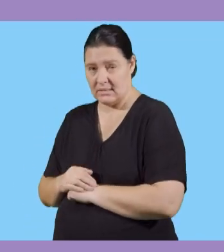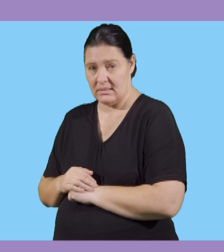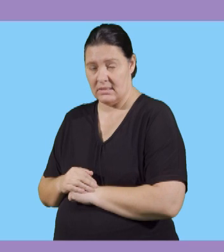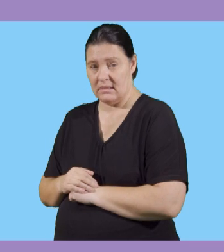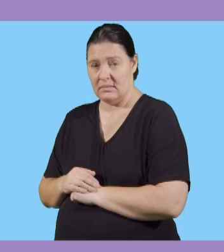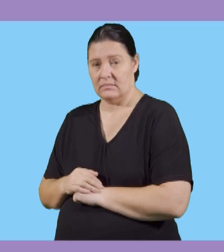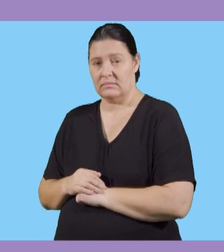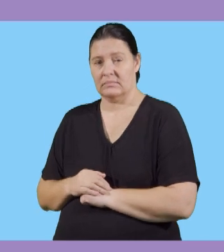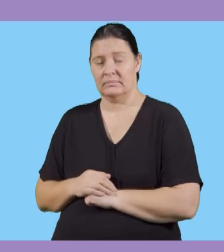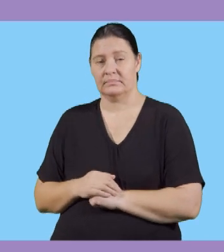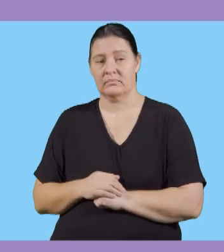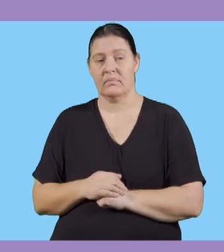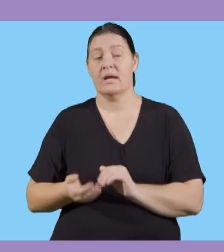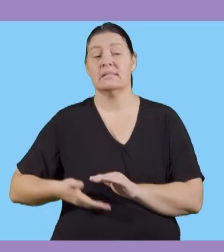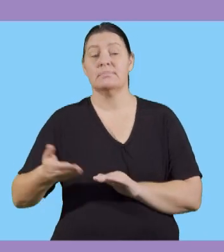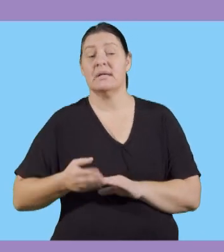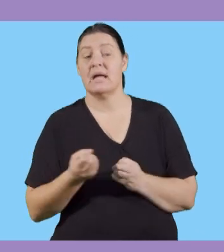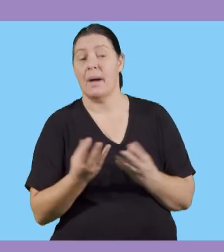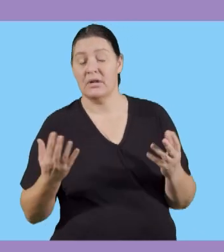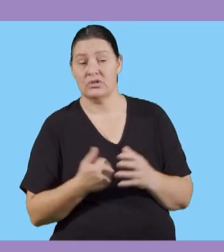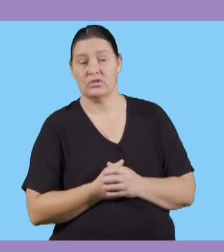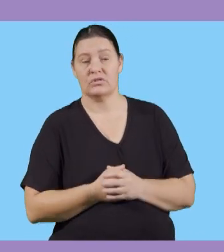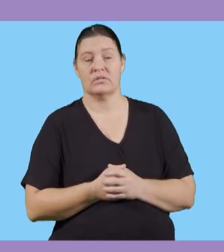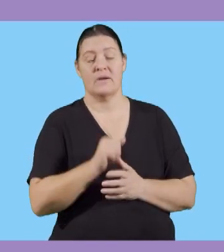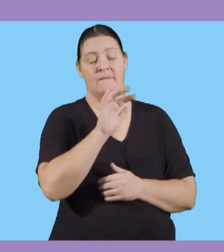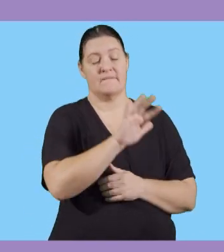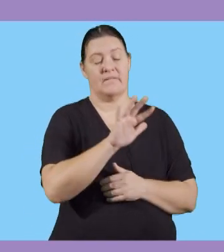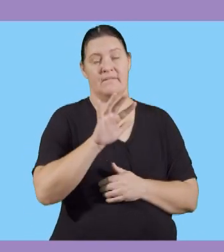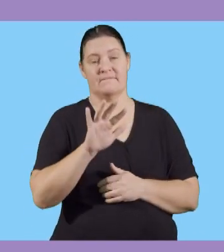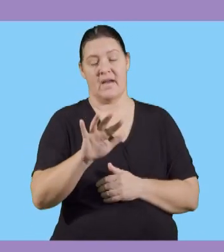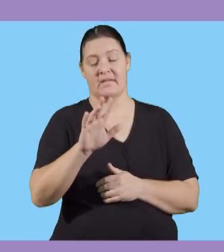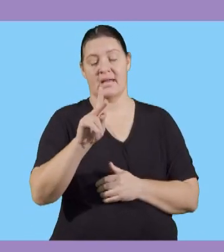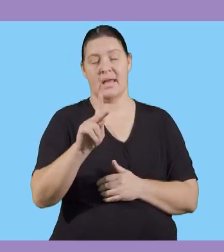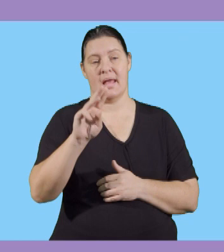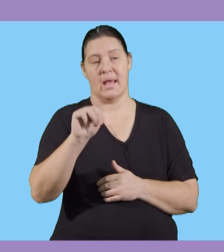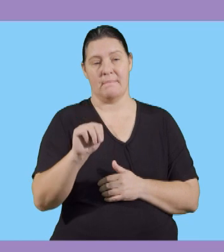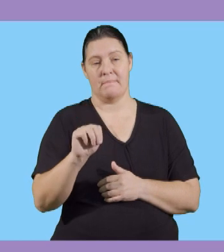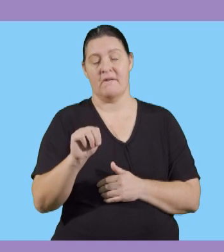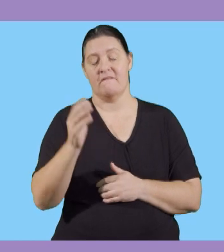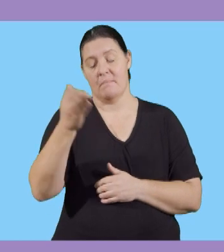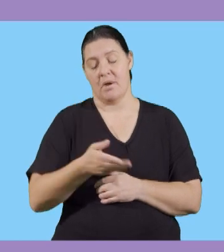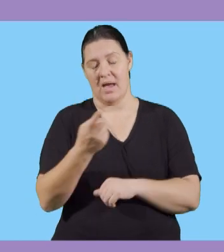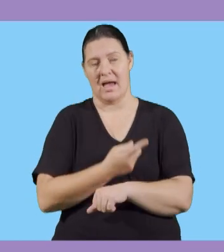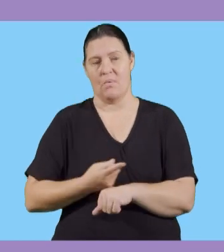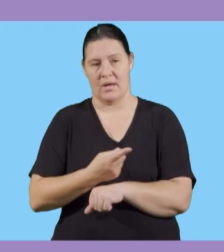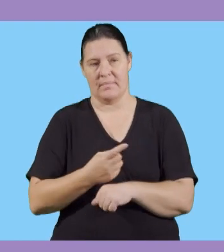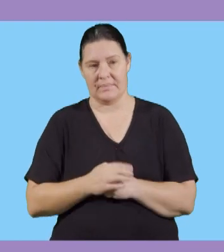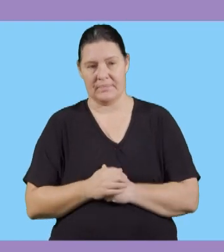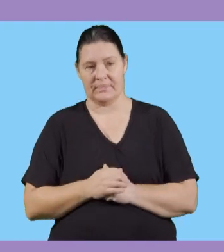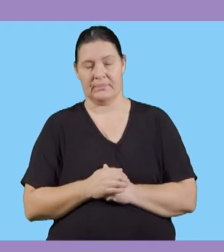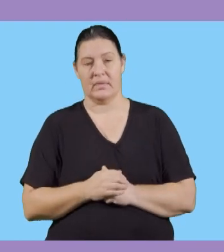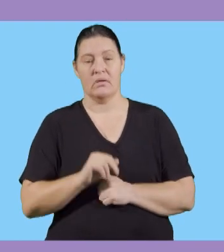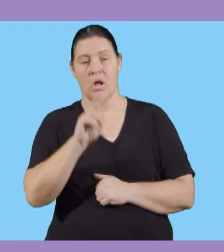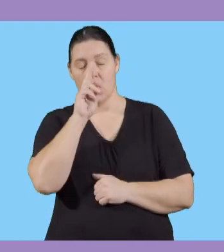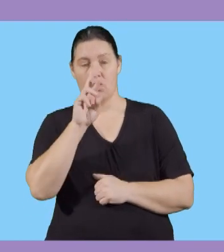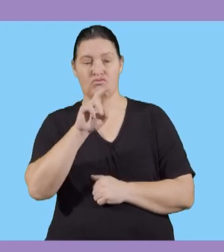hours. Our speed is going to be 55 kilometers per hour. And when we look at the